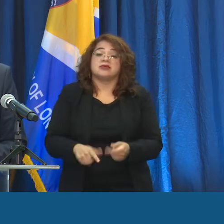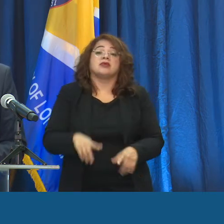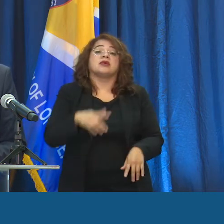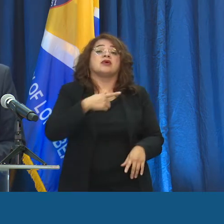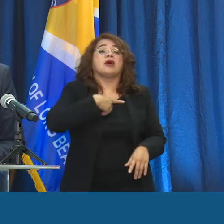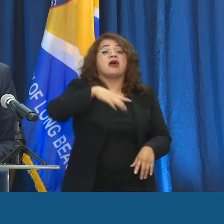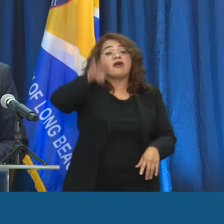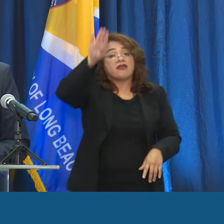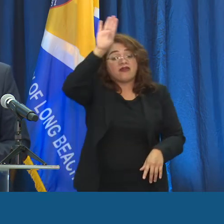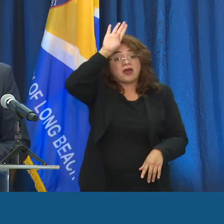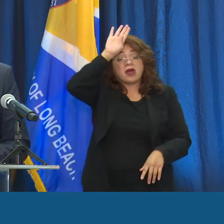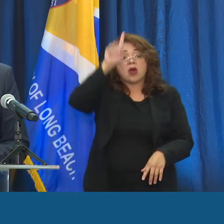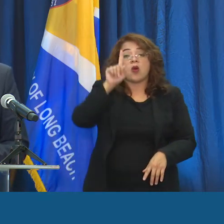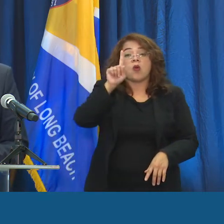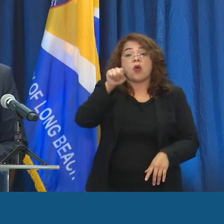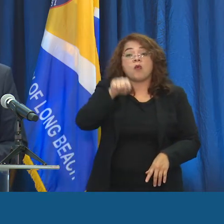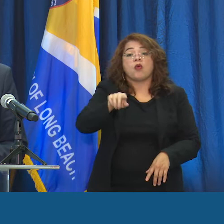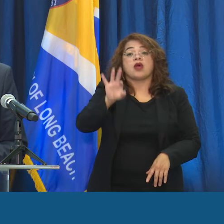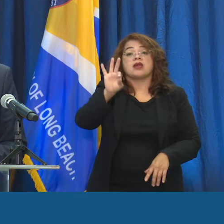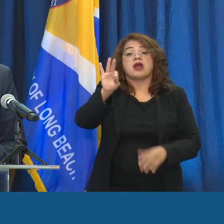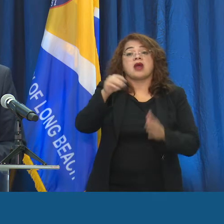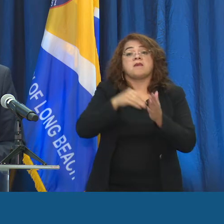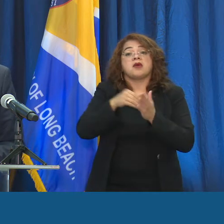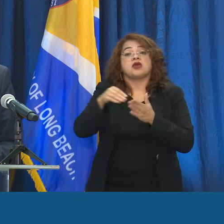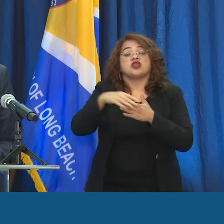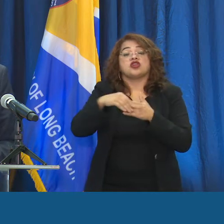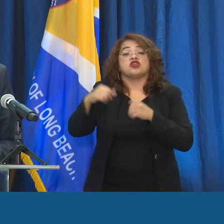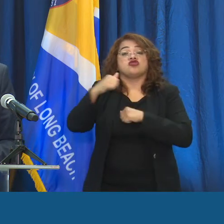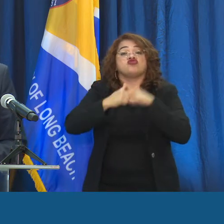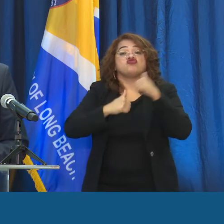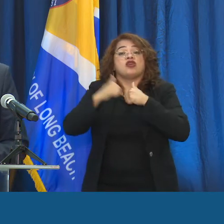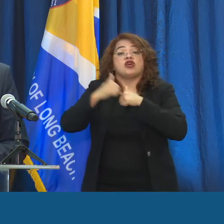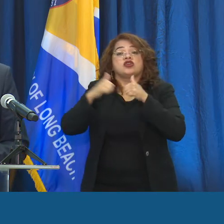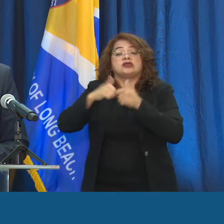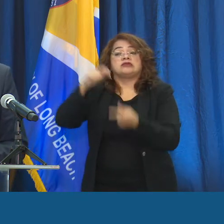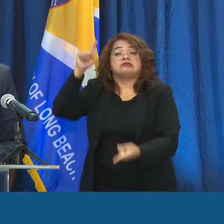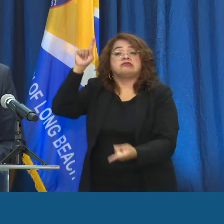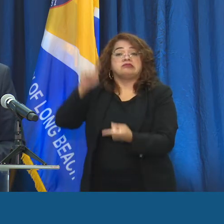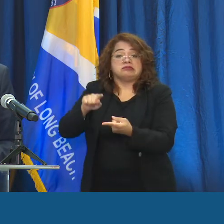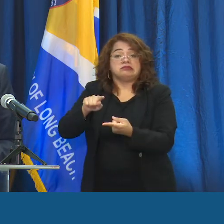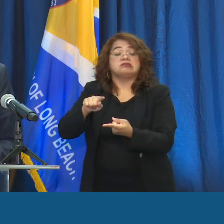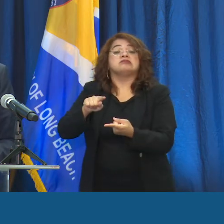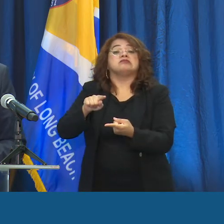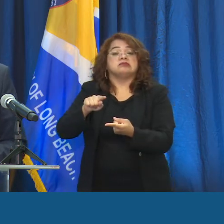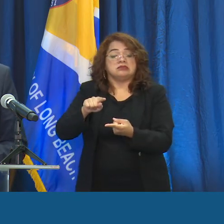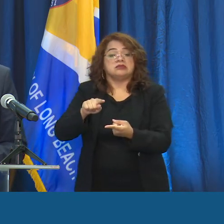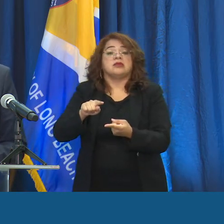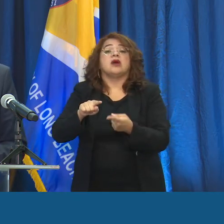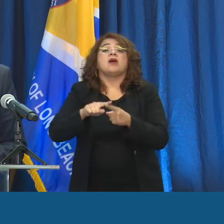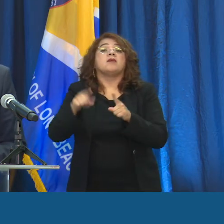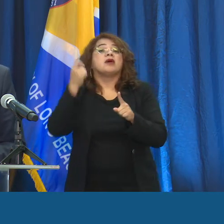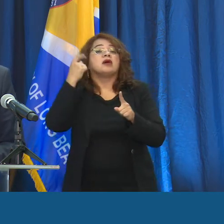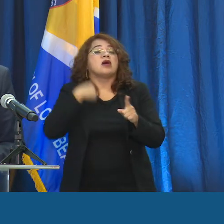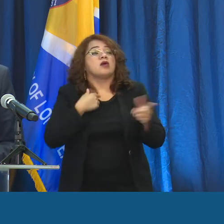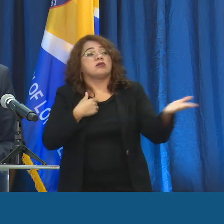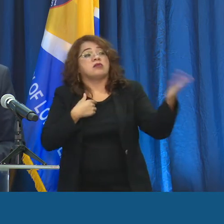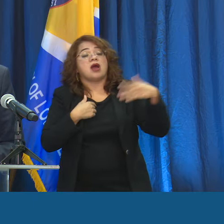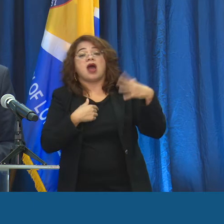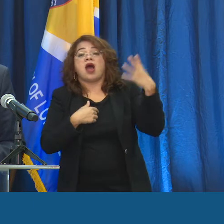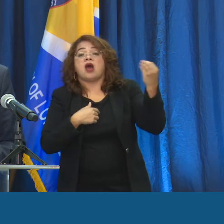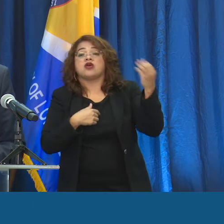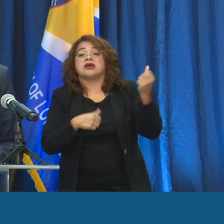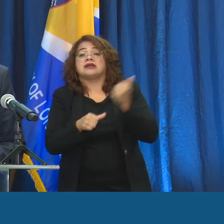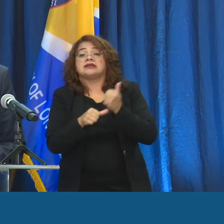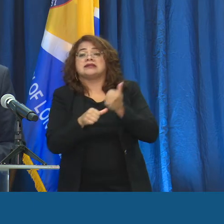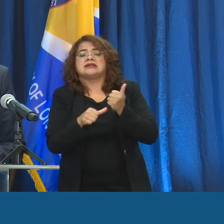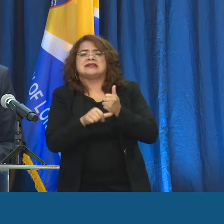we put in a $1.9 million structural reduction, but we are also going to be bringing on some outside assistance to help us